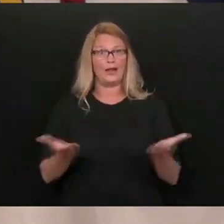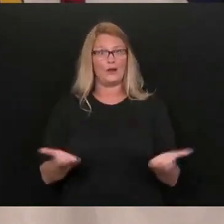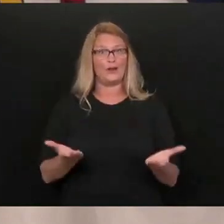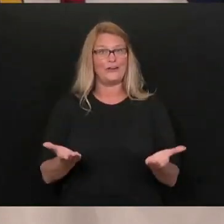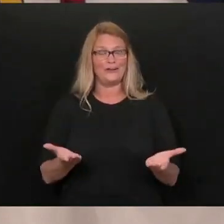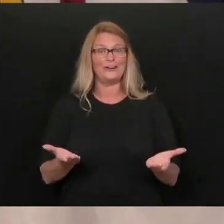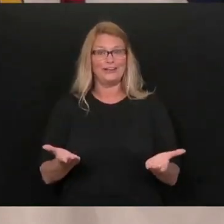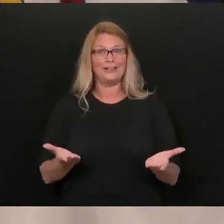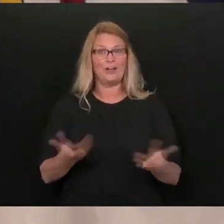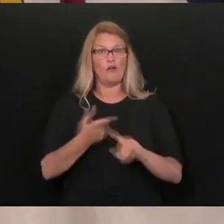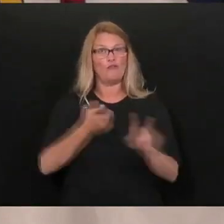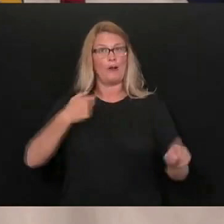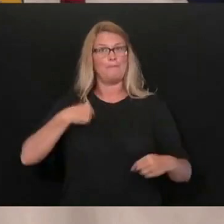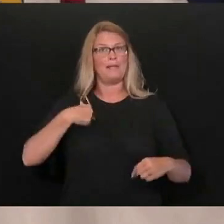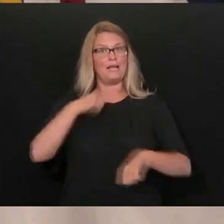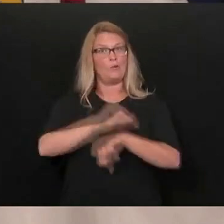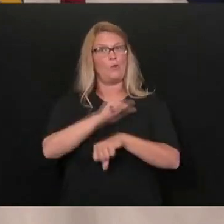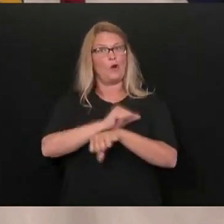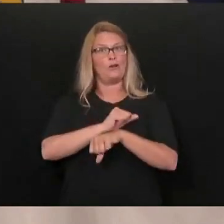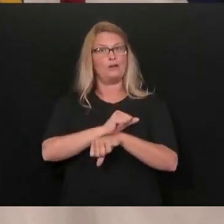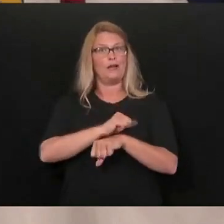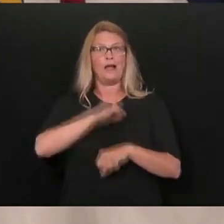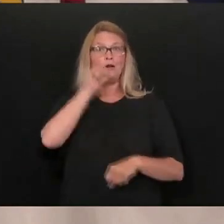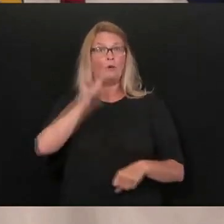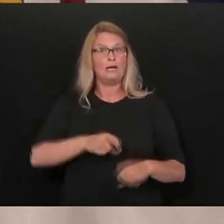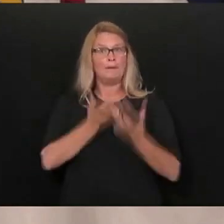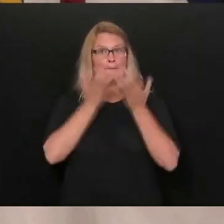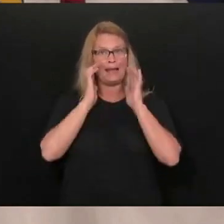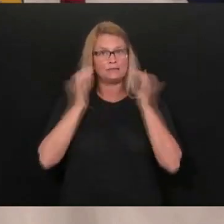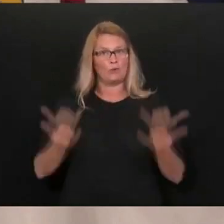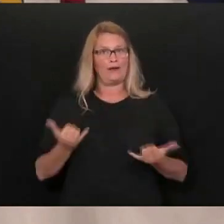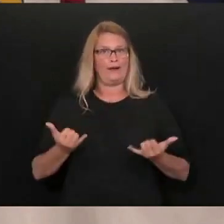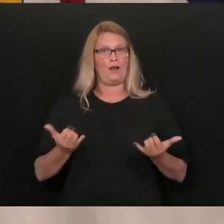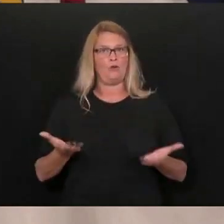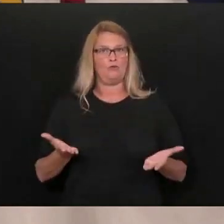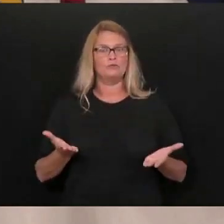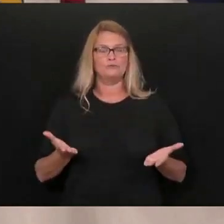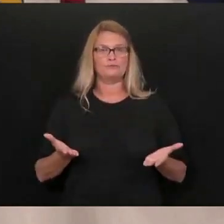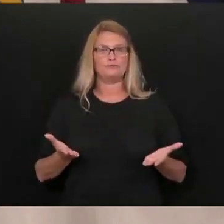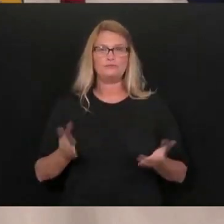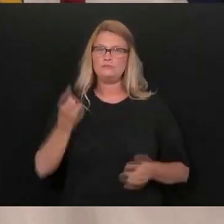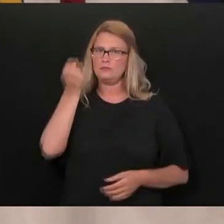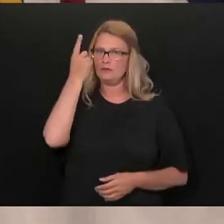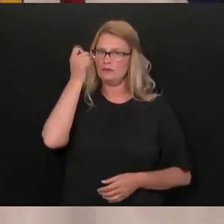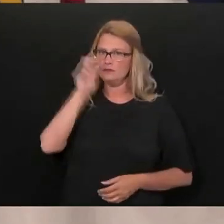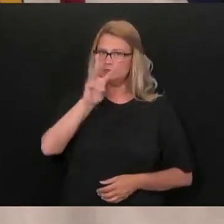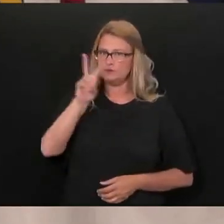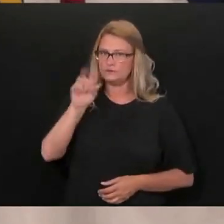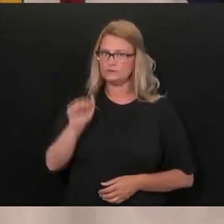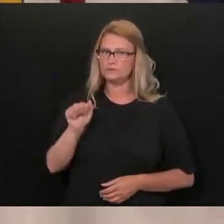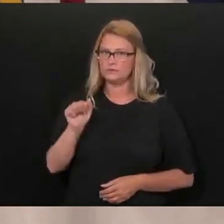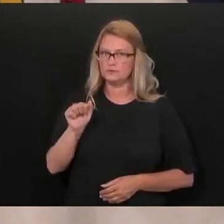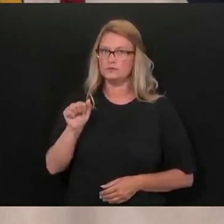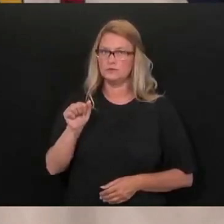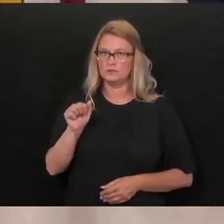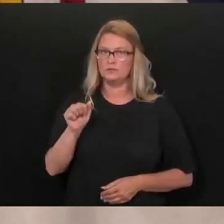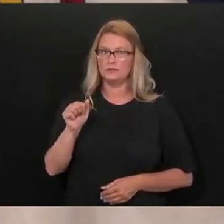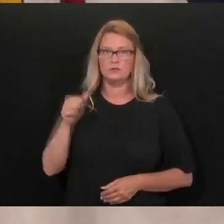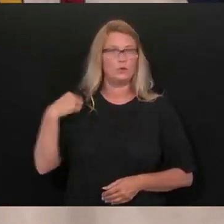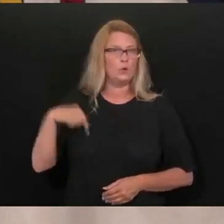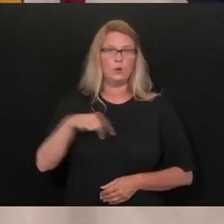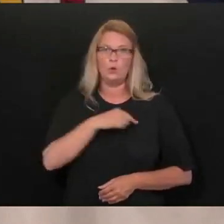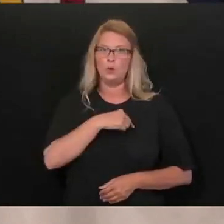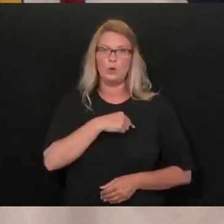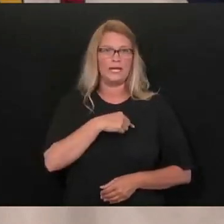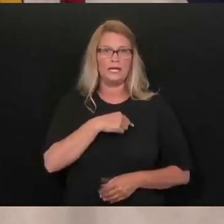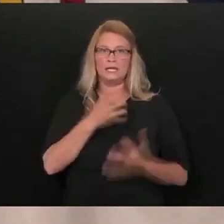need in the workplace to have to wear the mask. But West Virginia, we do not want to end